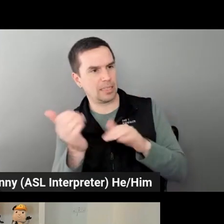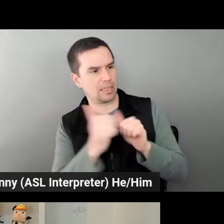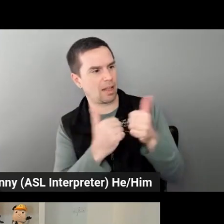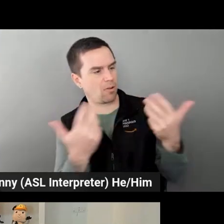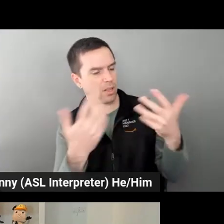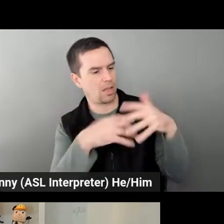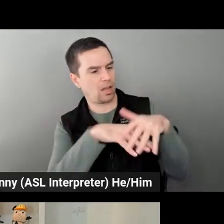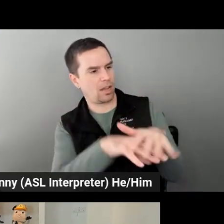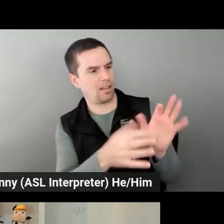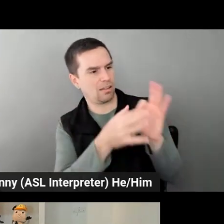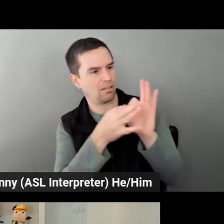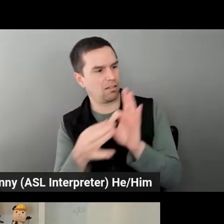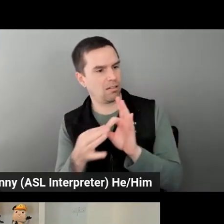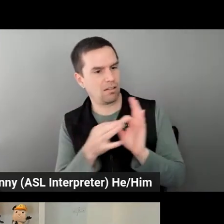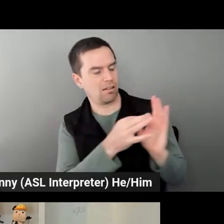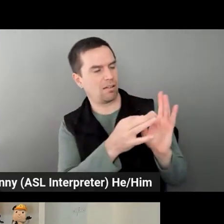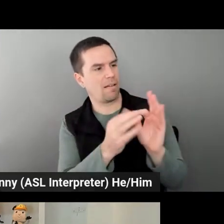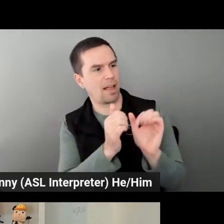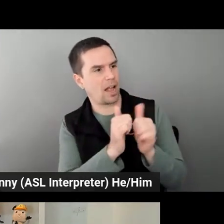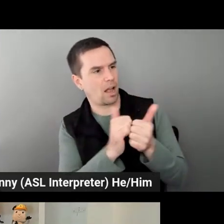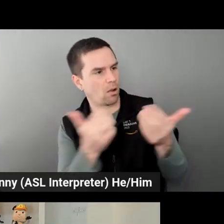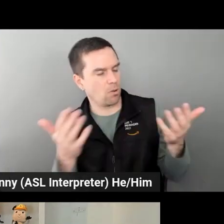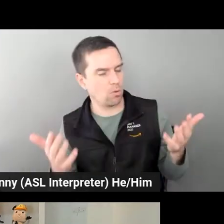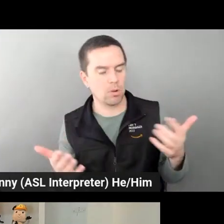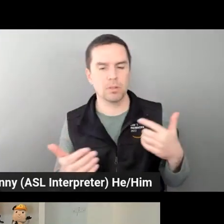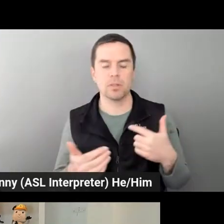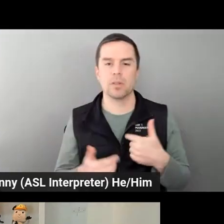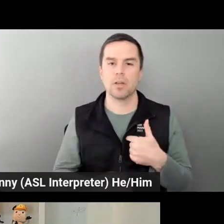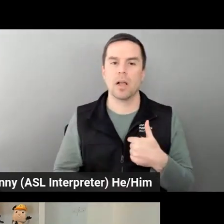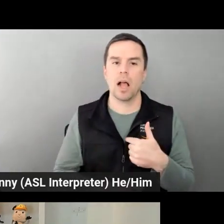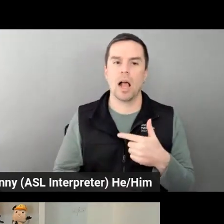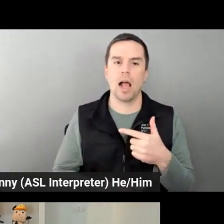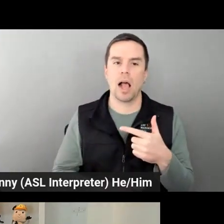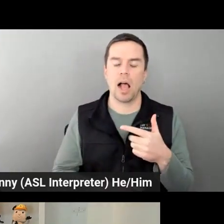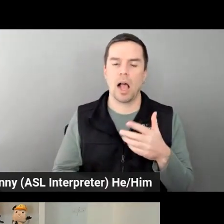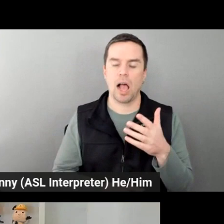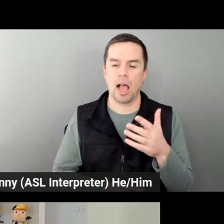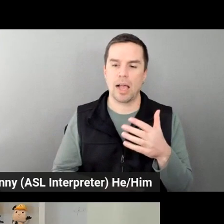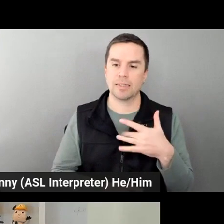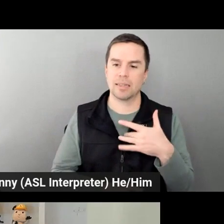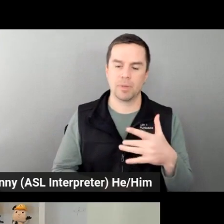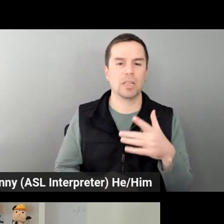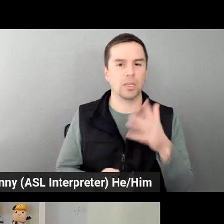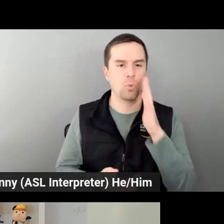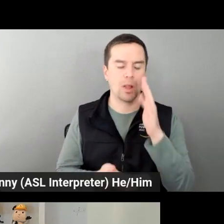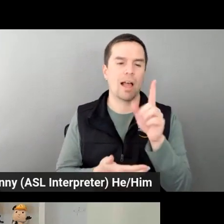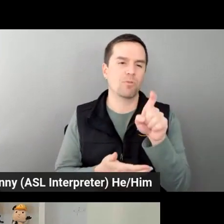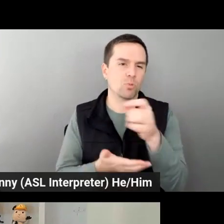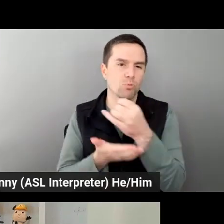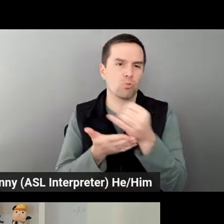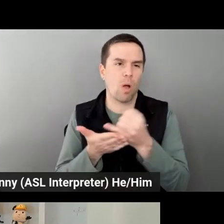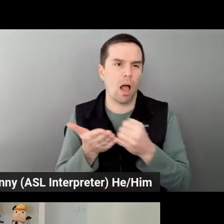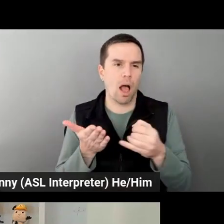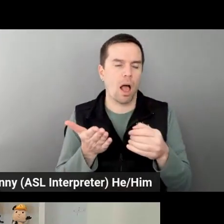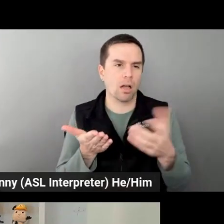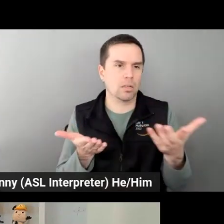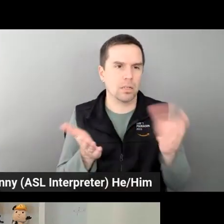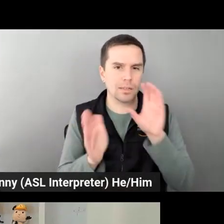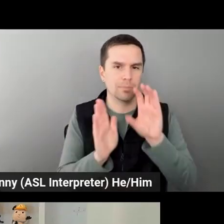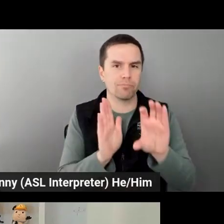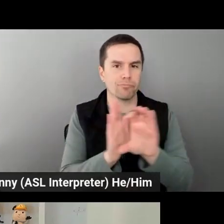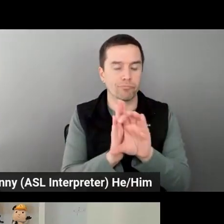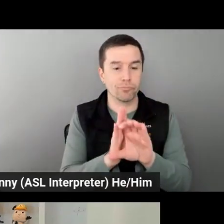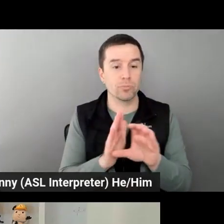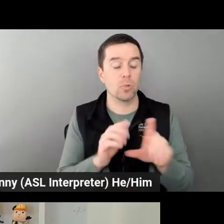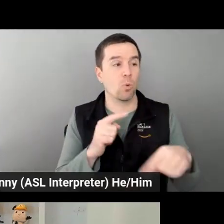how do they relate? And I invariably draw some kind of a diagram. Like when I'm getting ready to write a blog post, some people